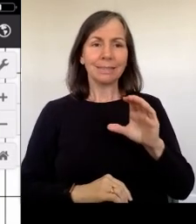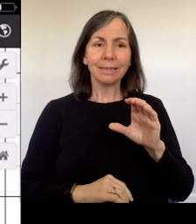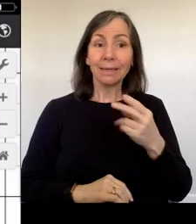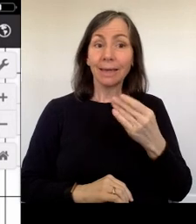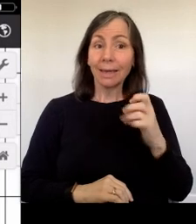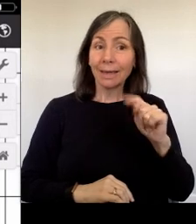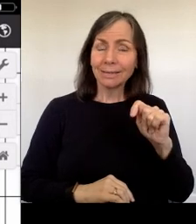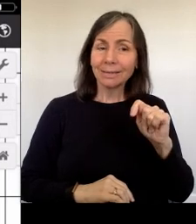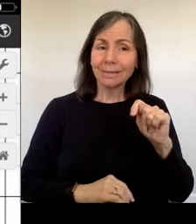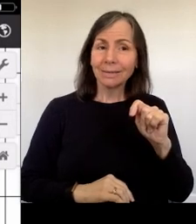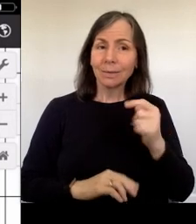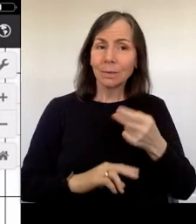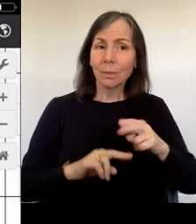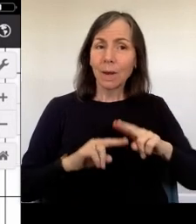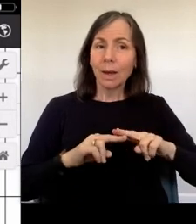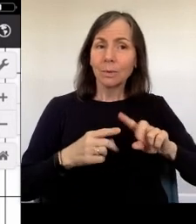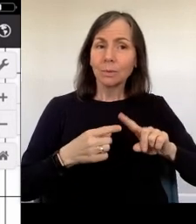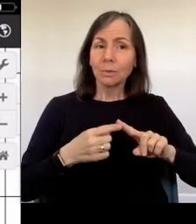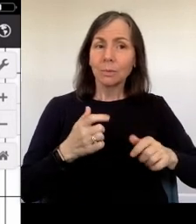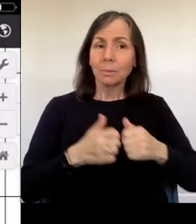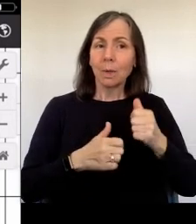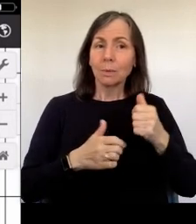nearest hundredth.